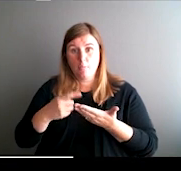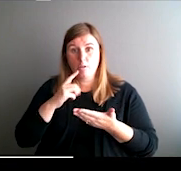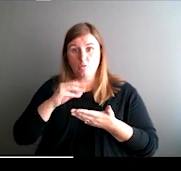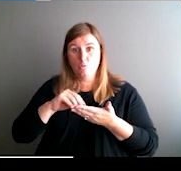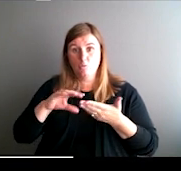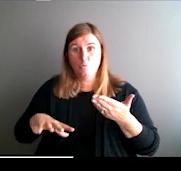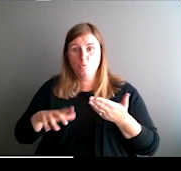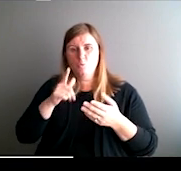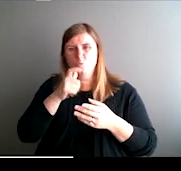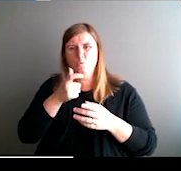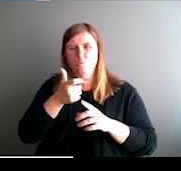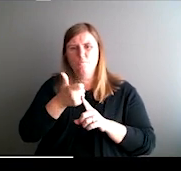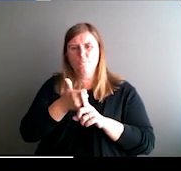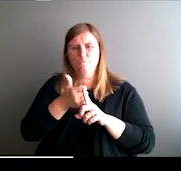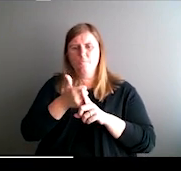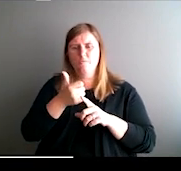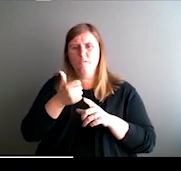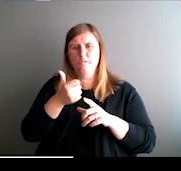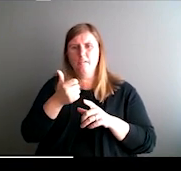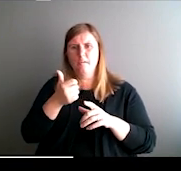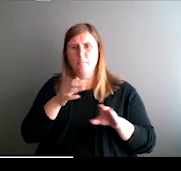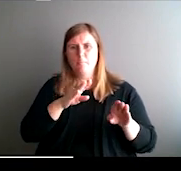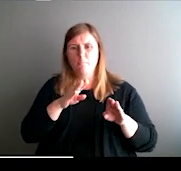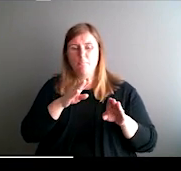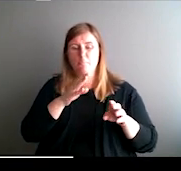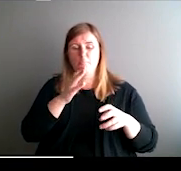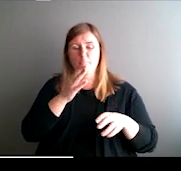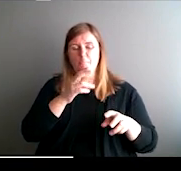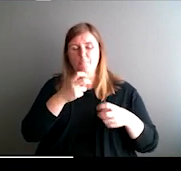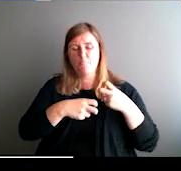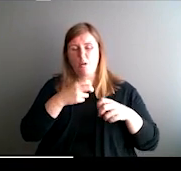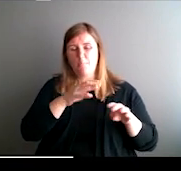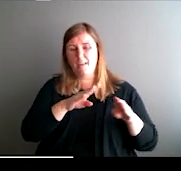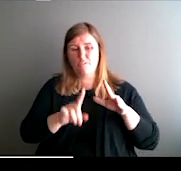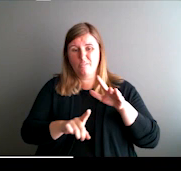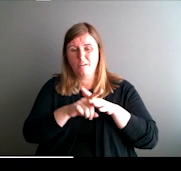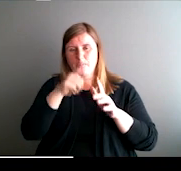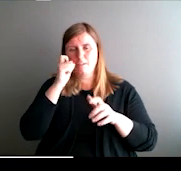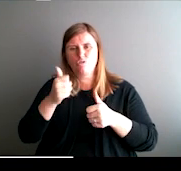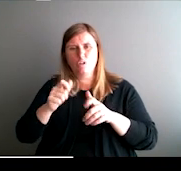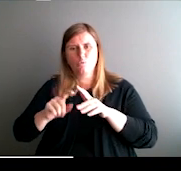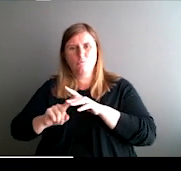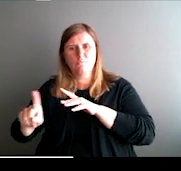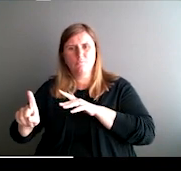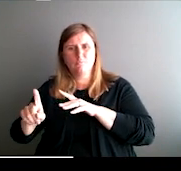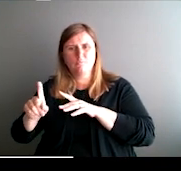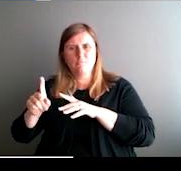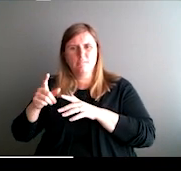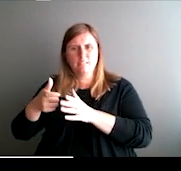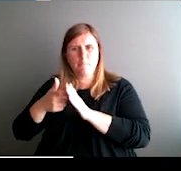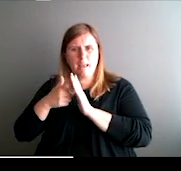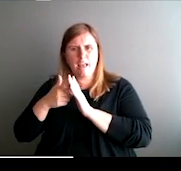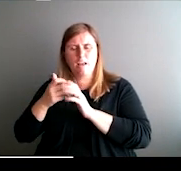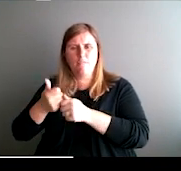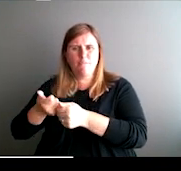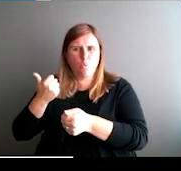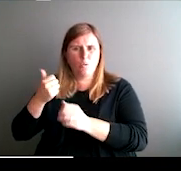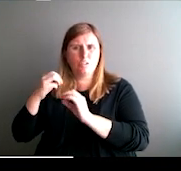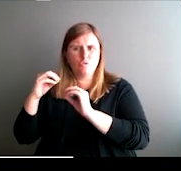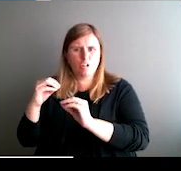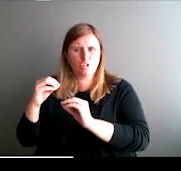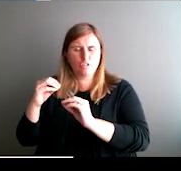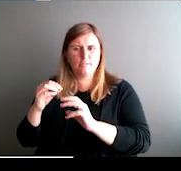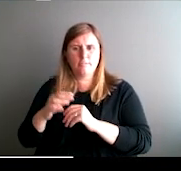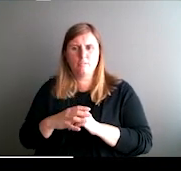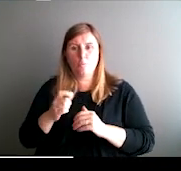students who engage in problem behavior to escape a demand. They're not going to follow a direction. They're going to avoid instruction, whatever it may be. When